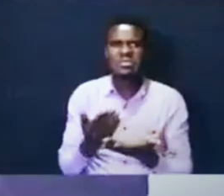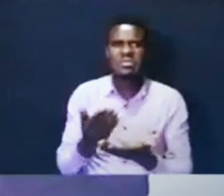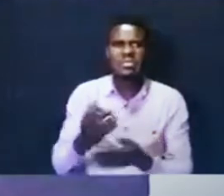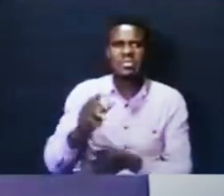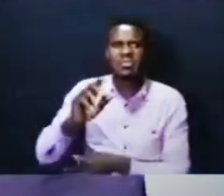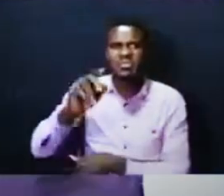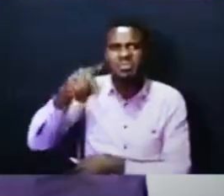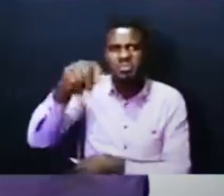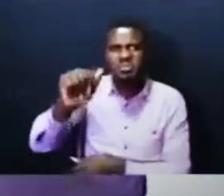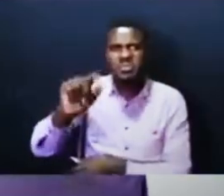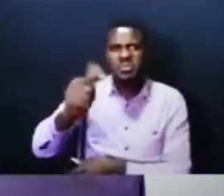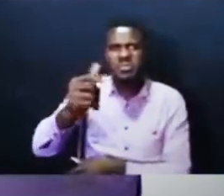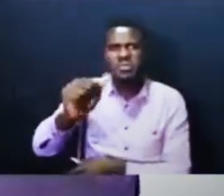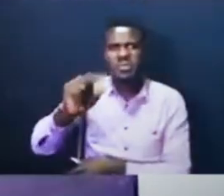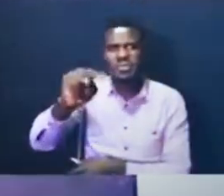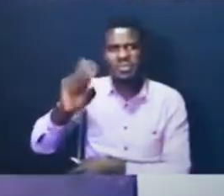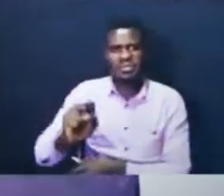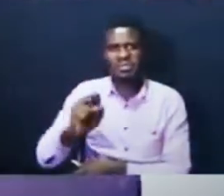father's wife.